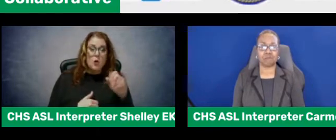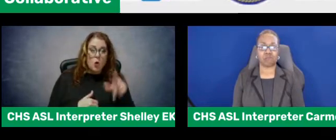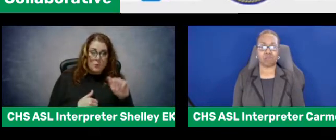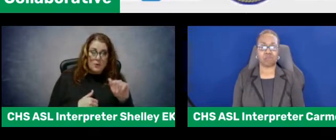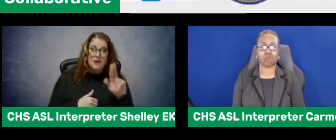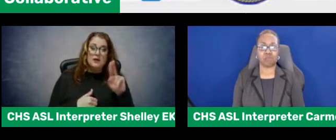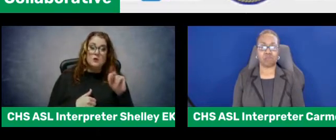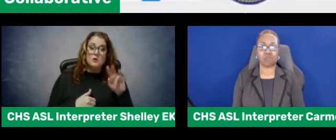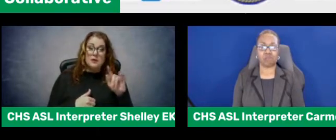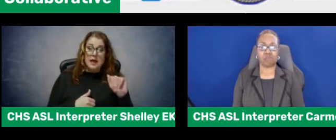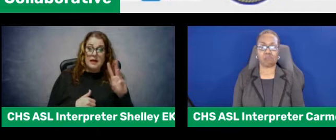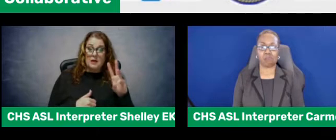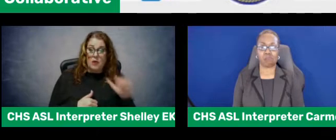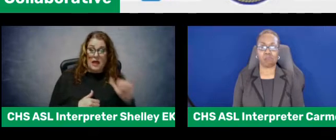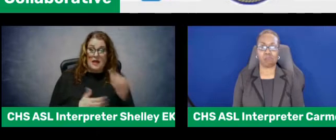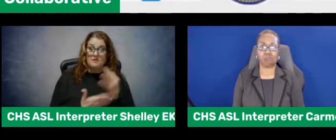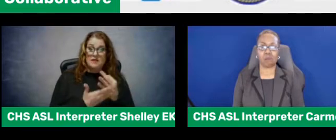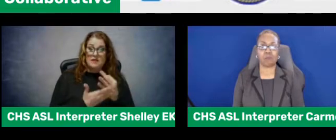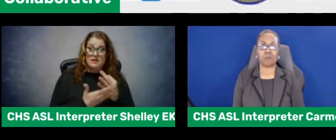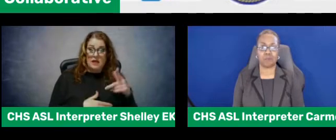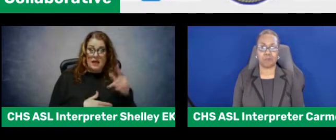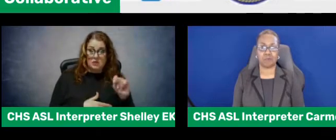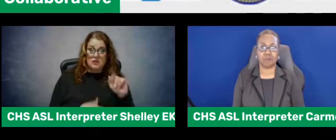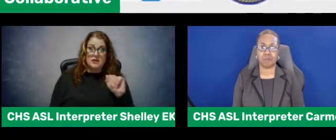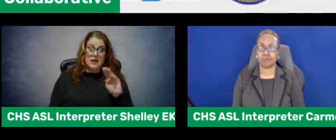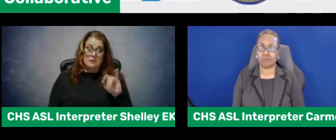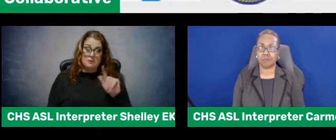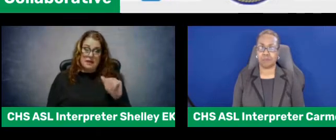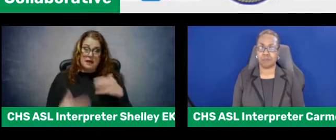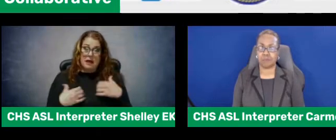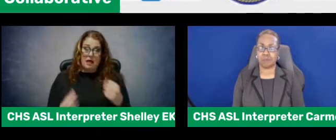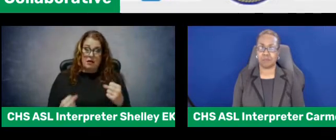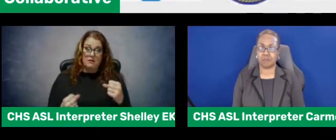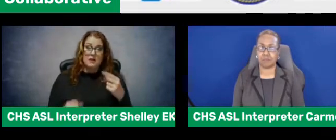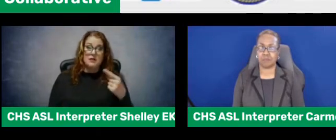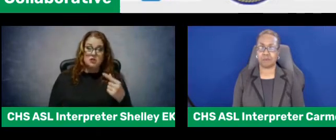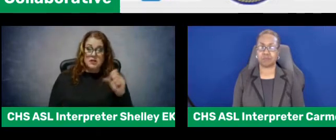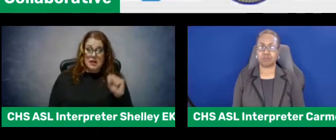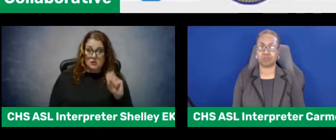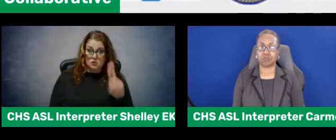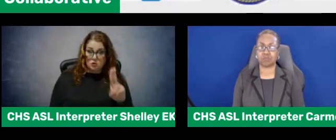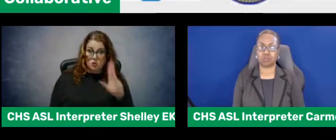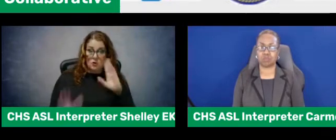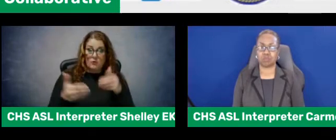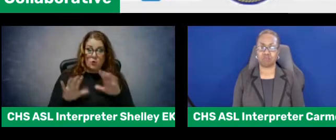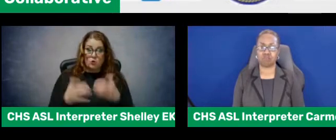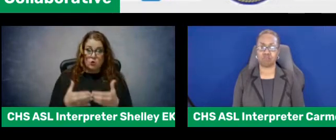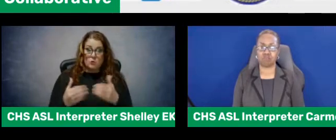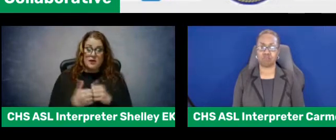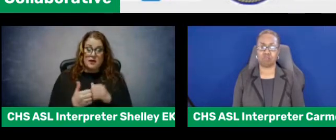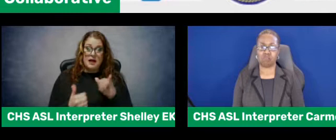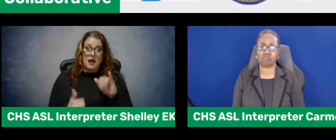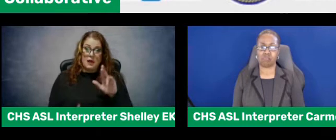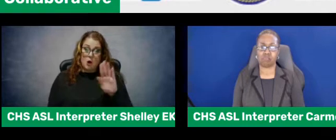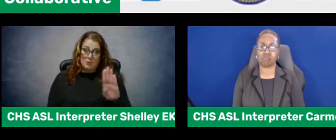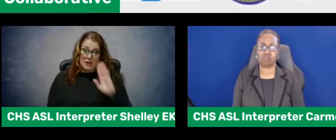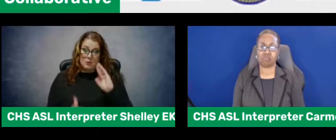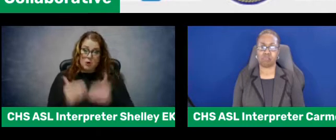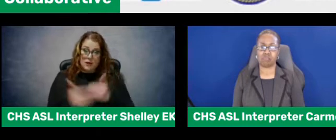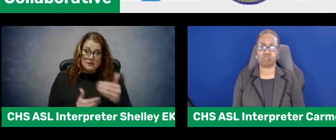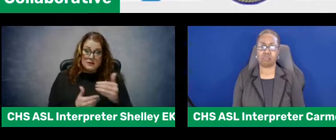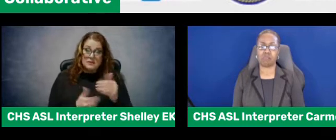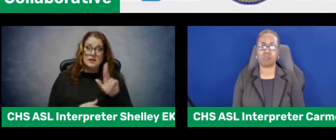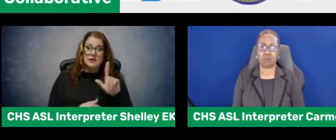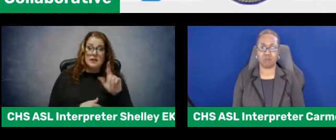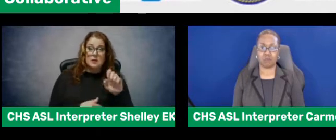MAP, Amita Health, Governor State University, working with us on focus groups and an IRB process, Lewis